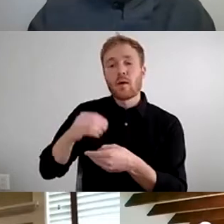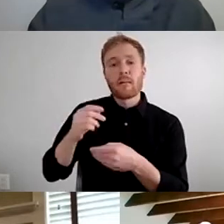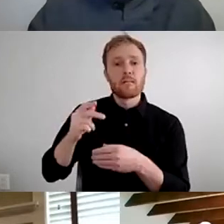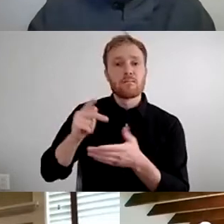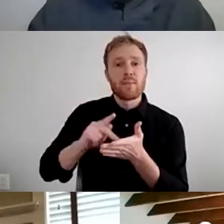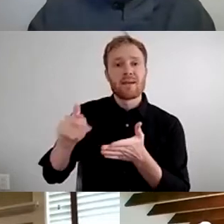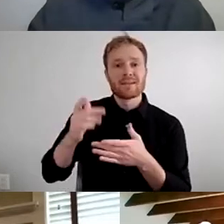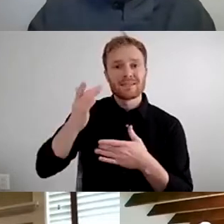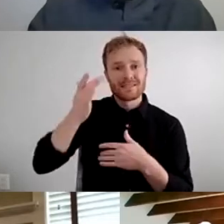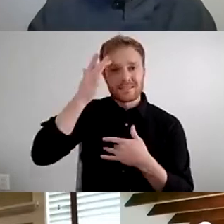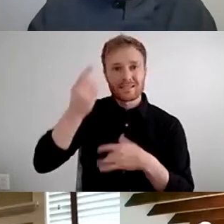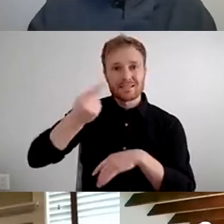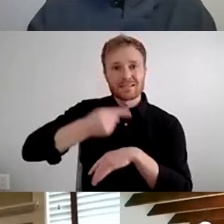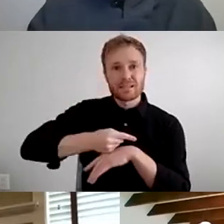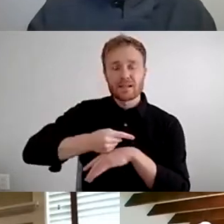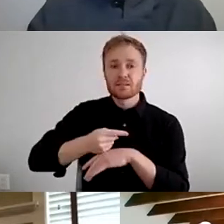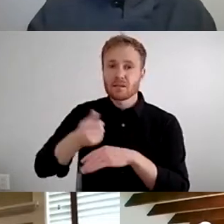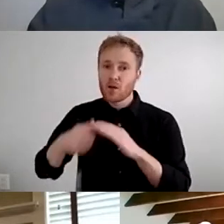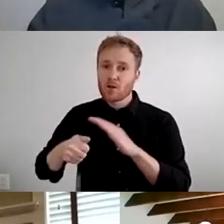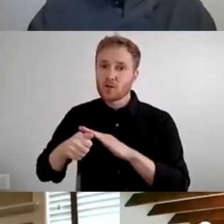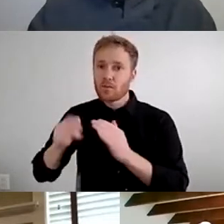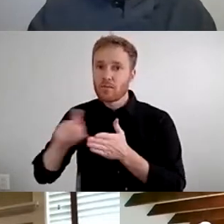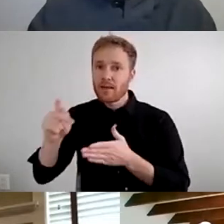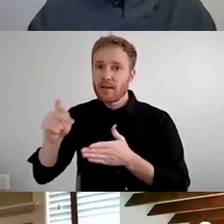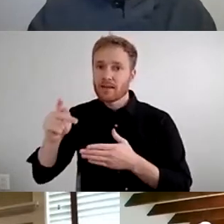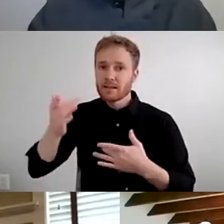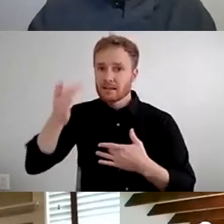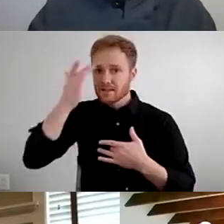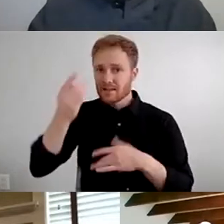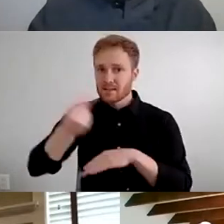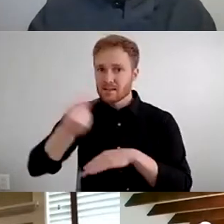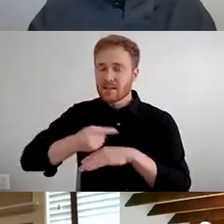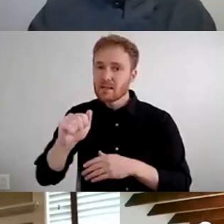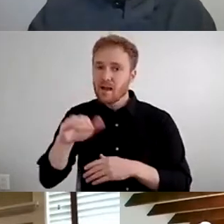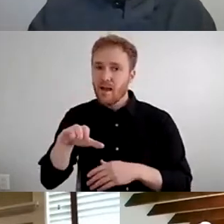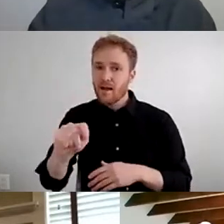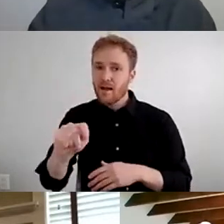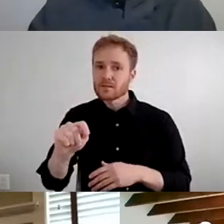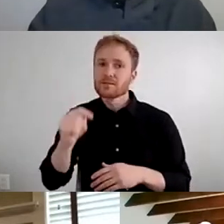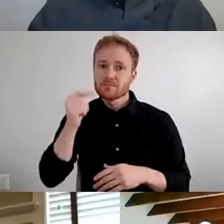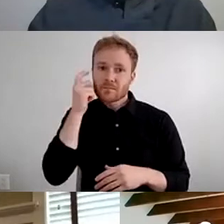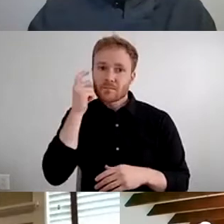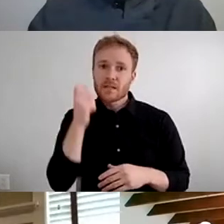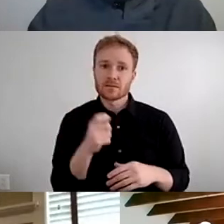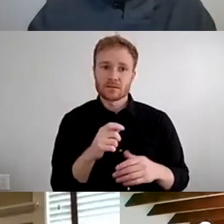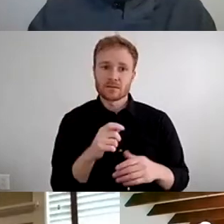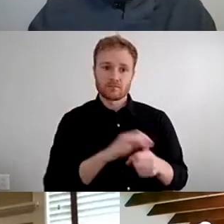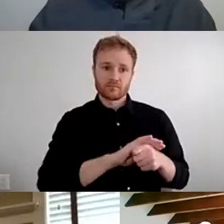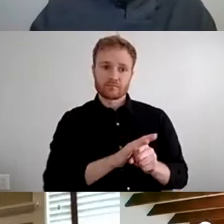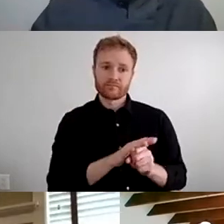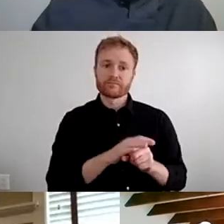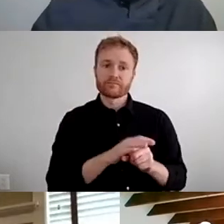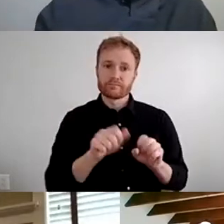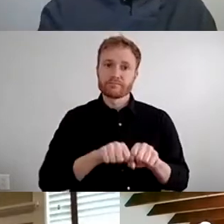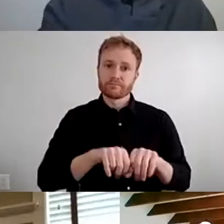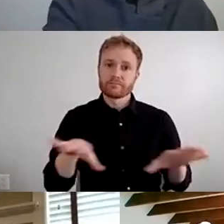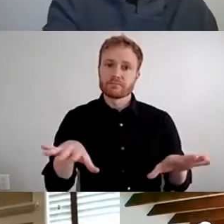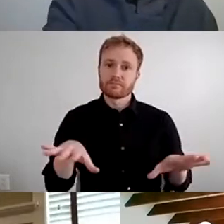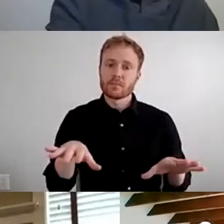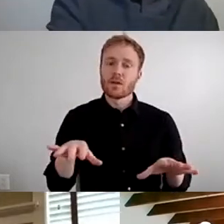during and due to the crisis presented by COVID-19 through inclusion in the Pittsburgh Code of Ordinances of